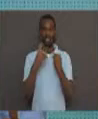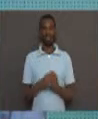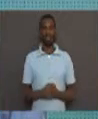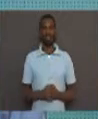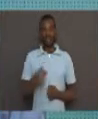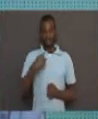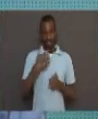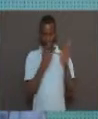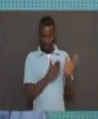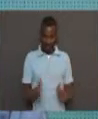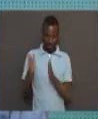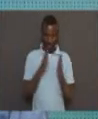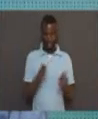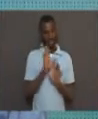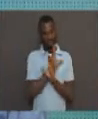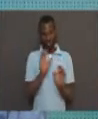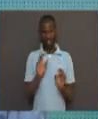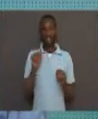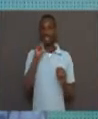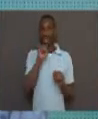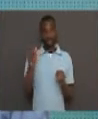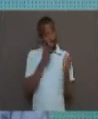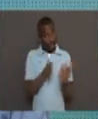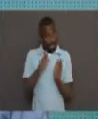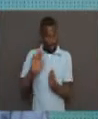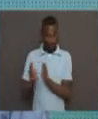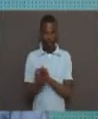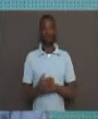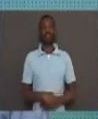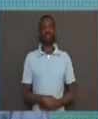I am ready if you are, students.